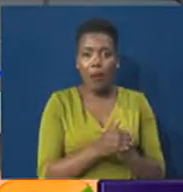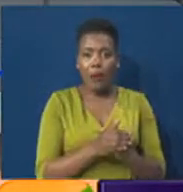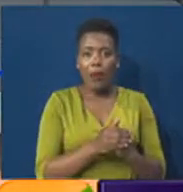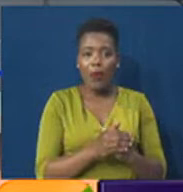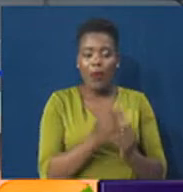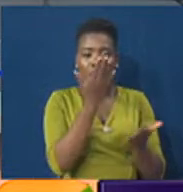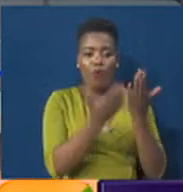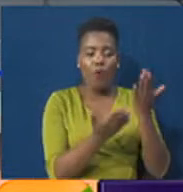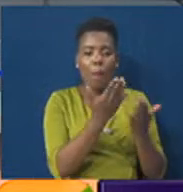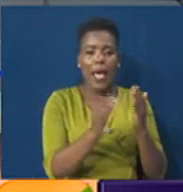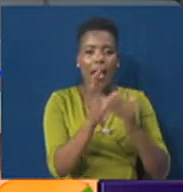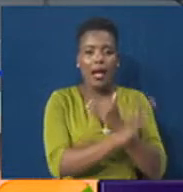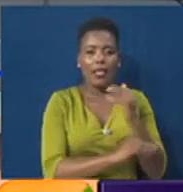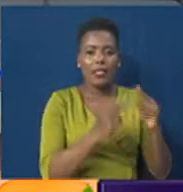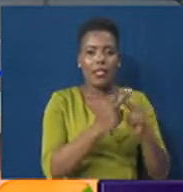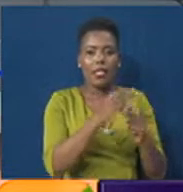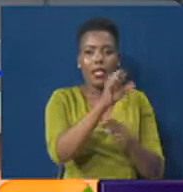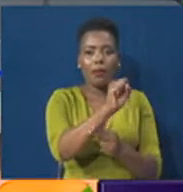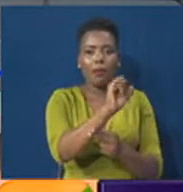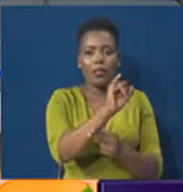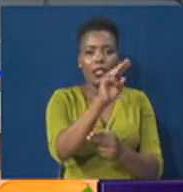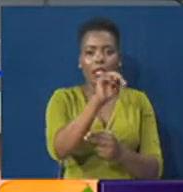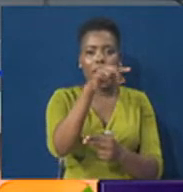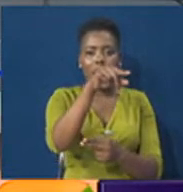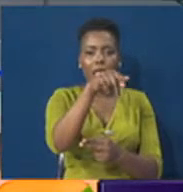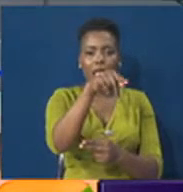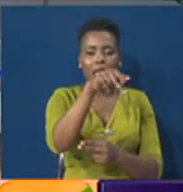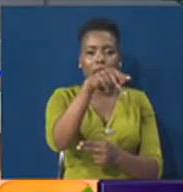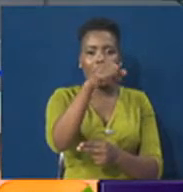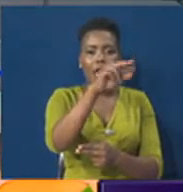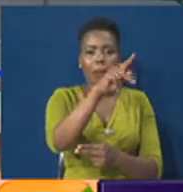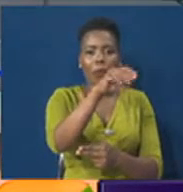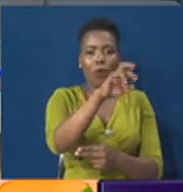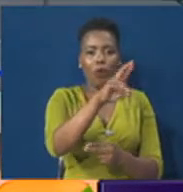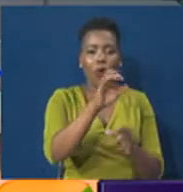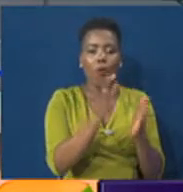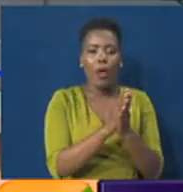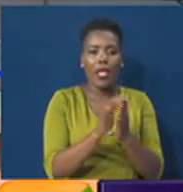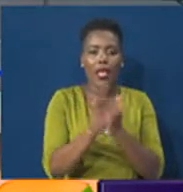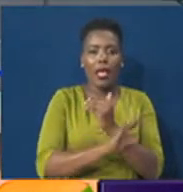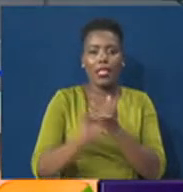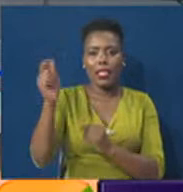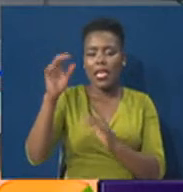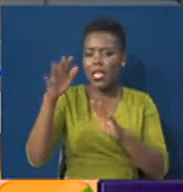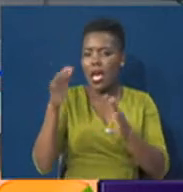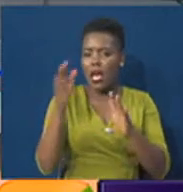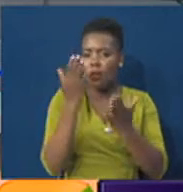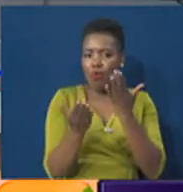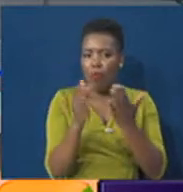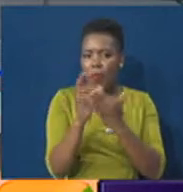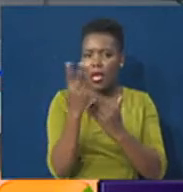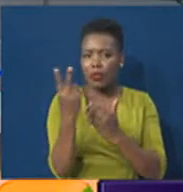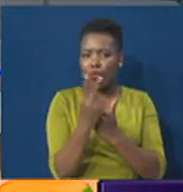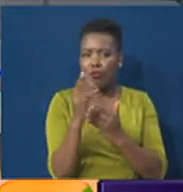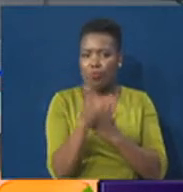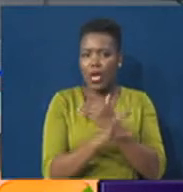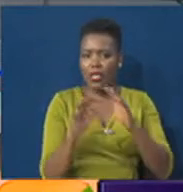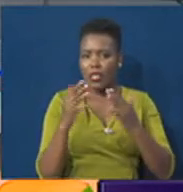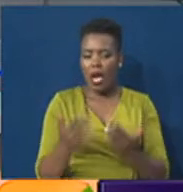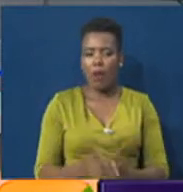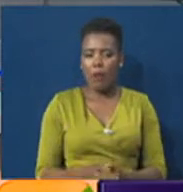and Kenya, which is slightly, I mean, small in terms of its demography, in terms of its size, and a country